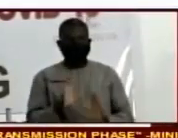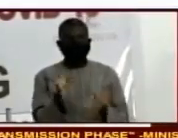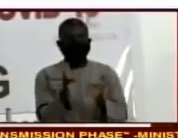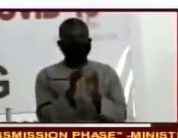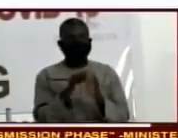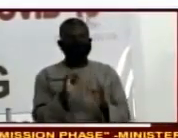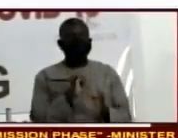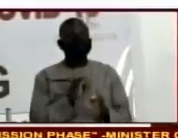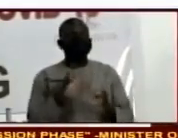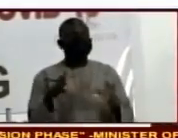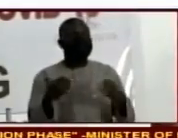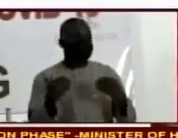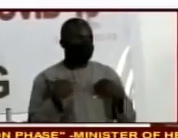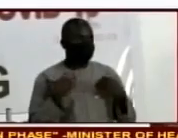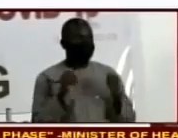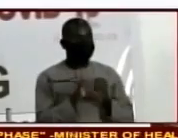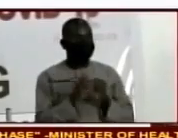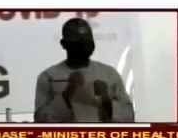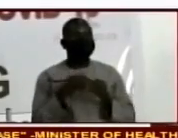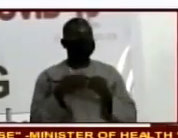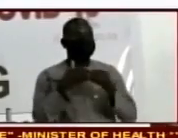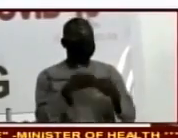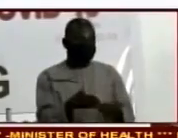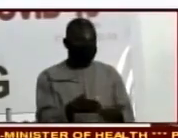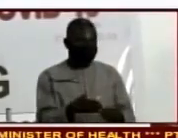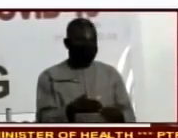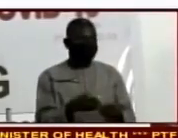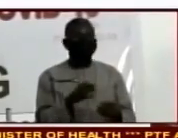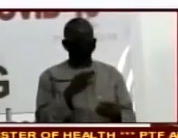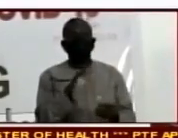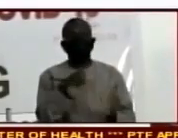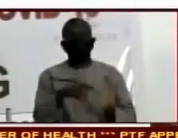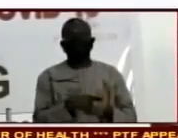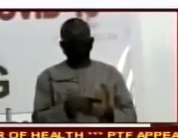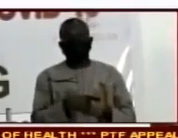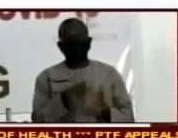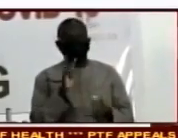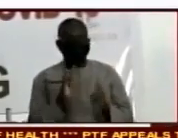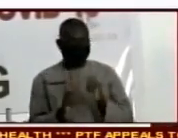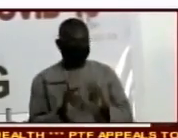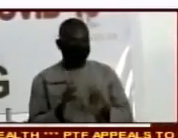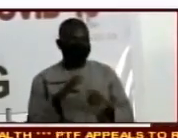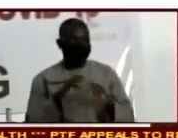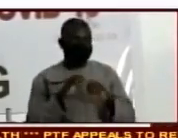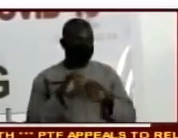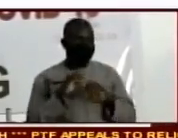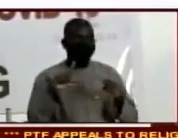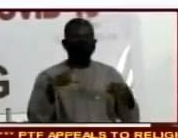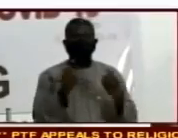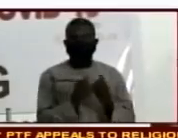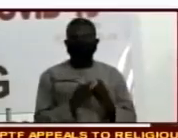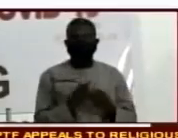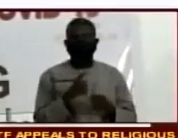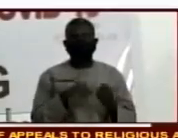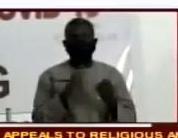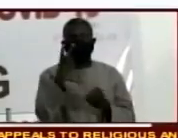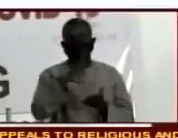held with the leadership of this particular special group about 2 weeks